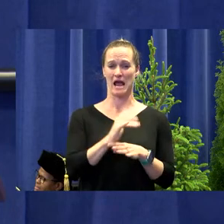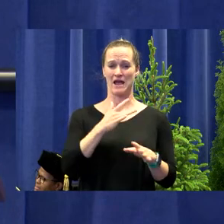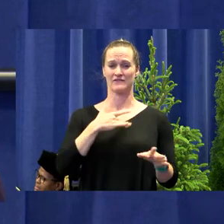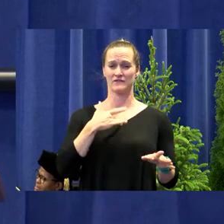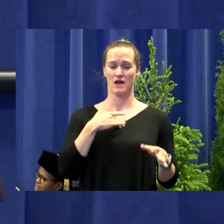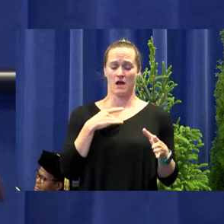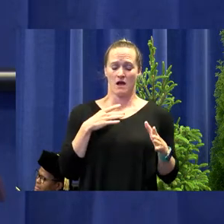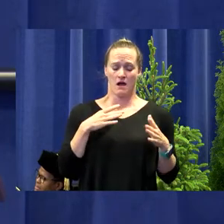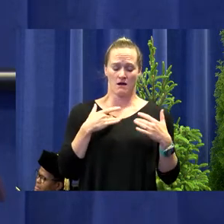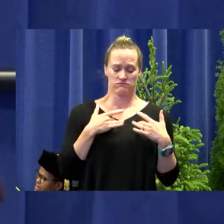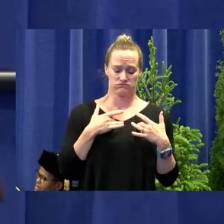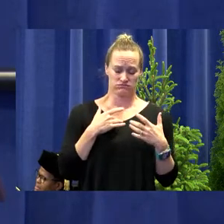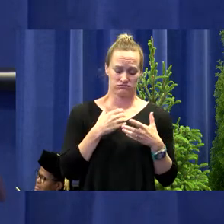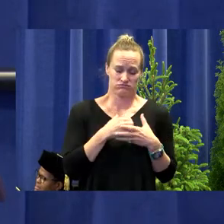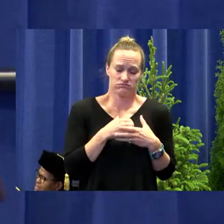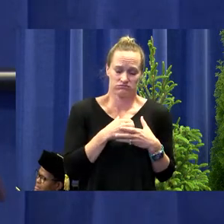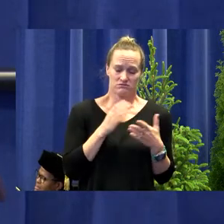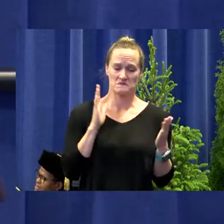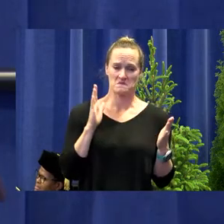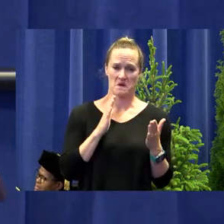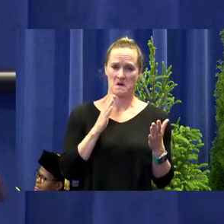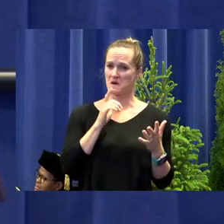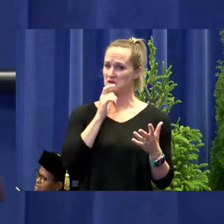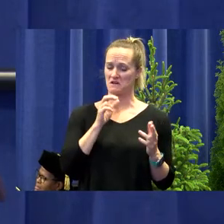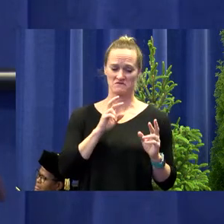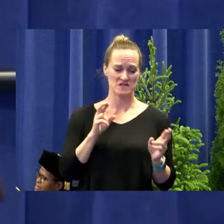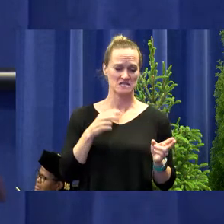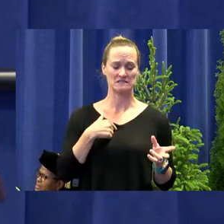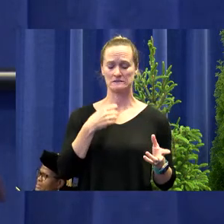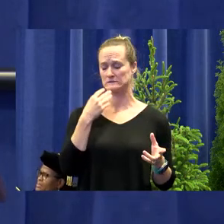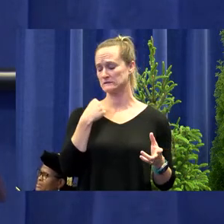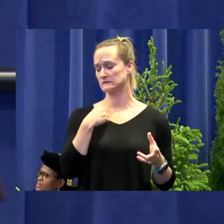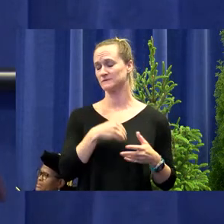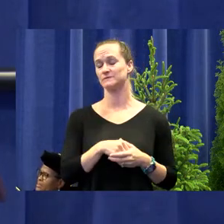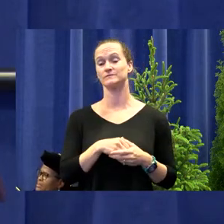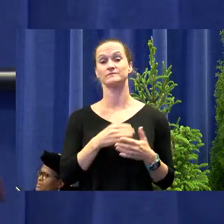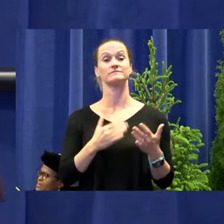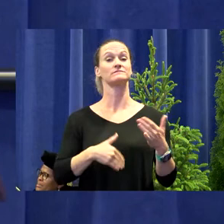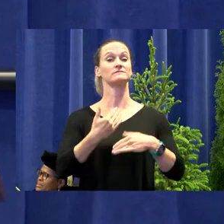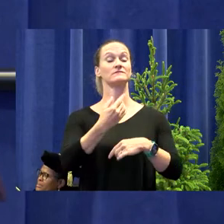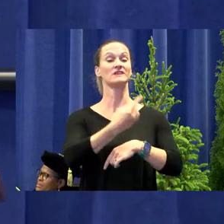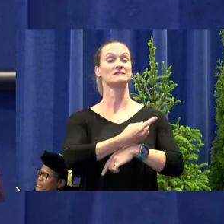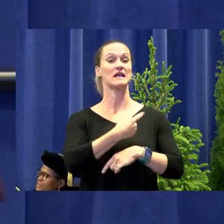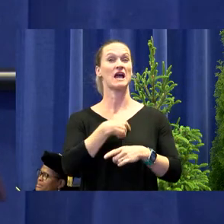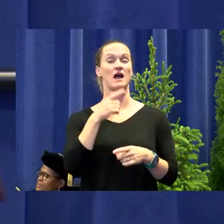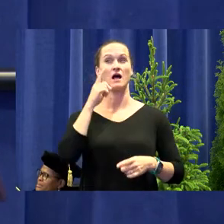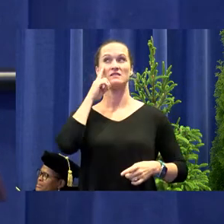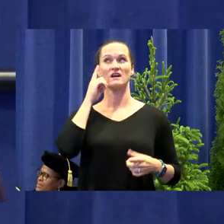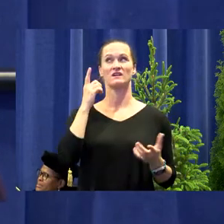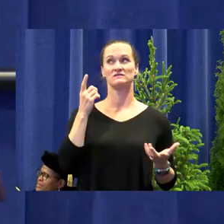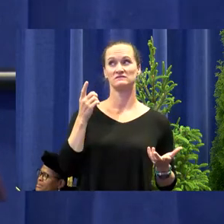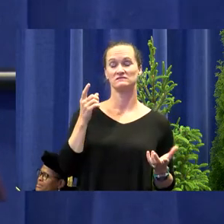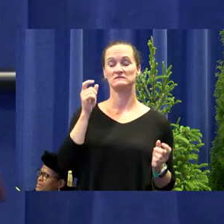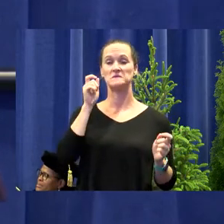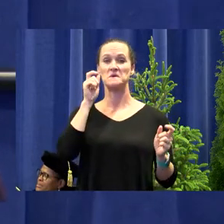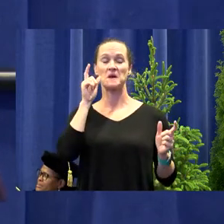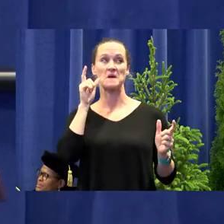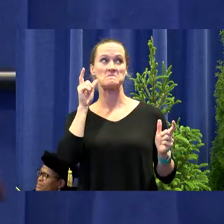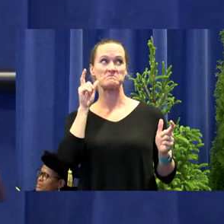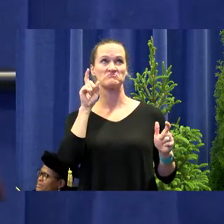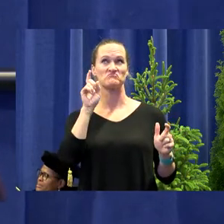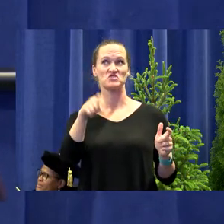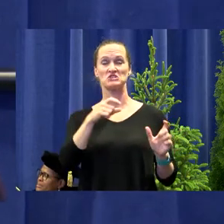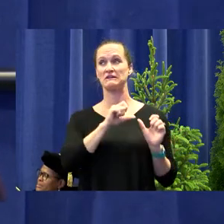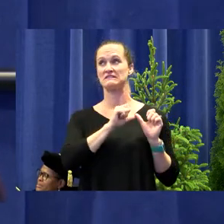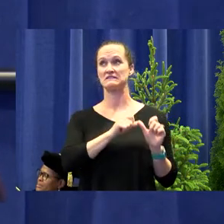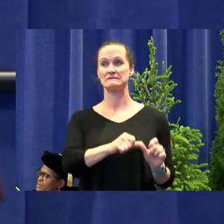so small and so out of place. When I woke up the next day, I laid in bed and contemplated how bad would it be if I just stayed